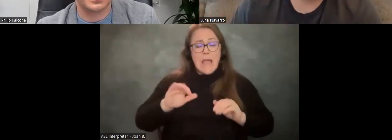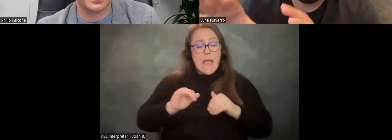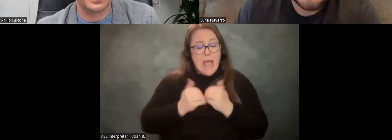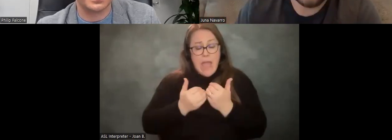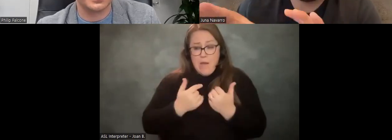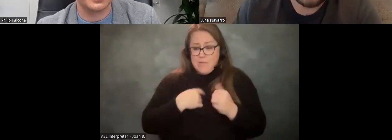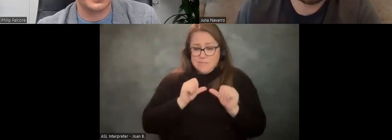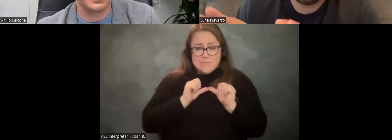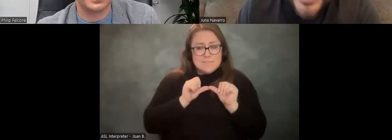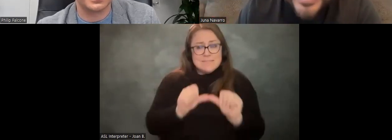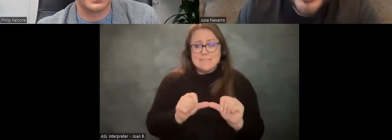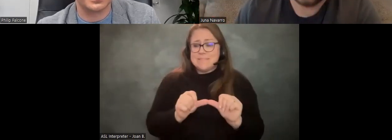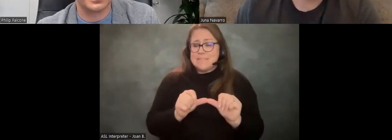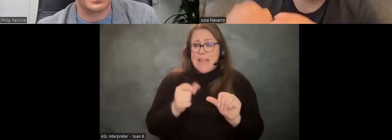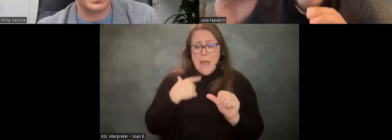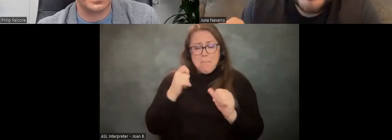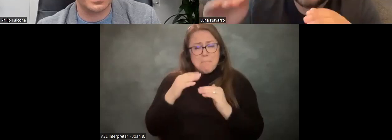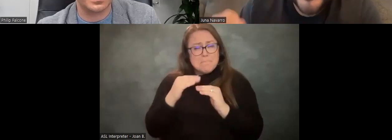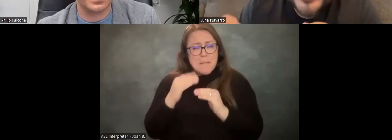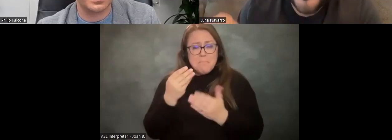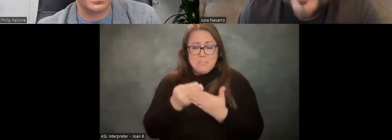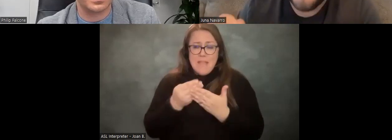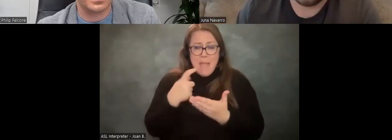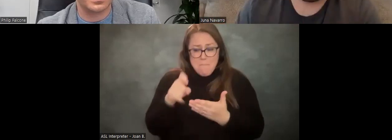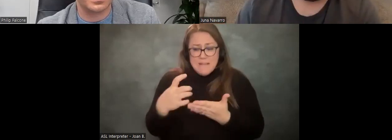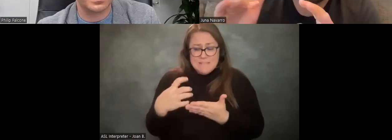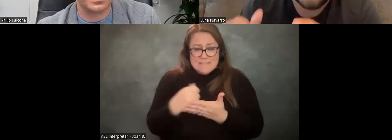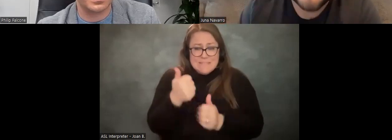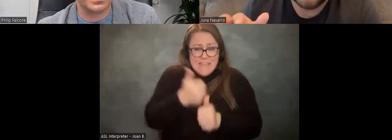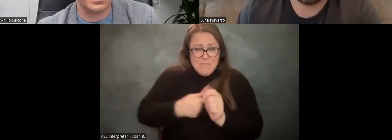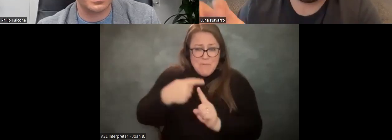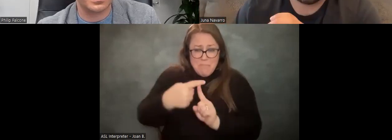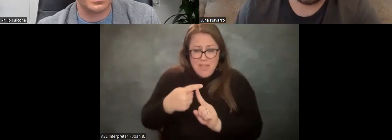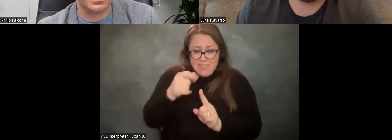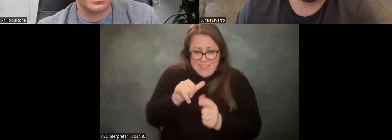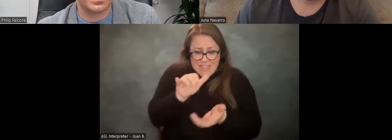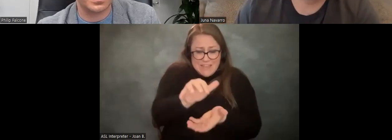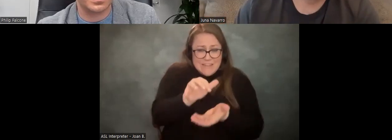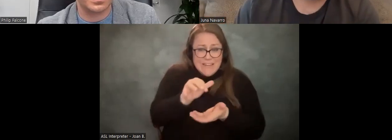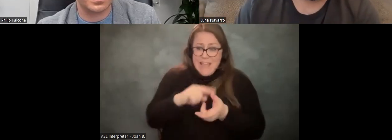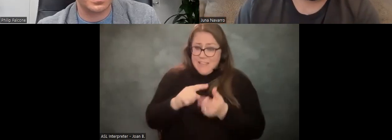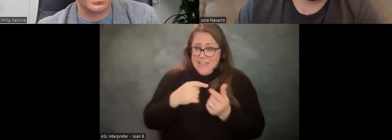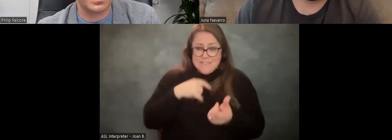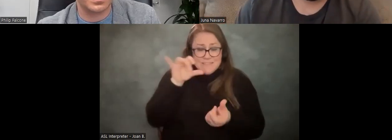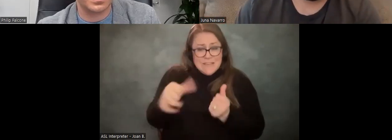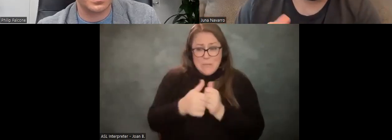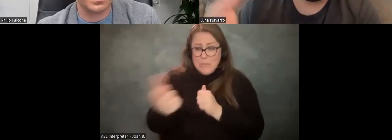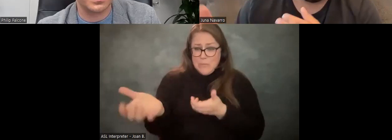sustainable, like the minimum I need to make is this much per month. And that's the only way I can stick around